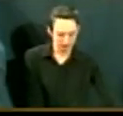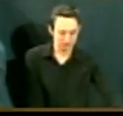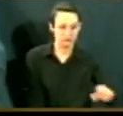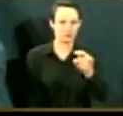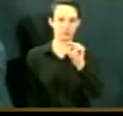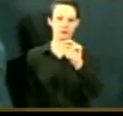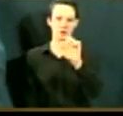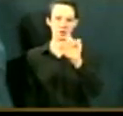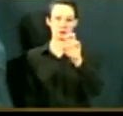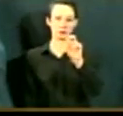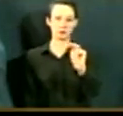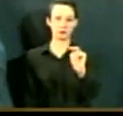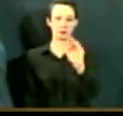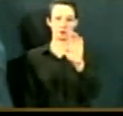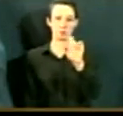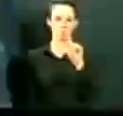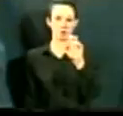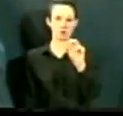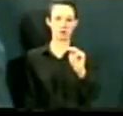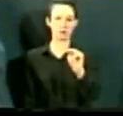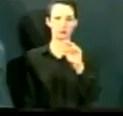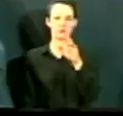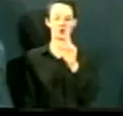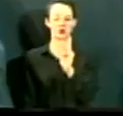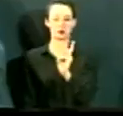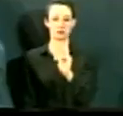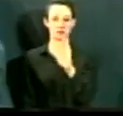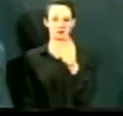Nelson Britton, county of residence is Knox County.